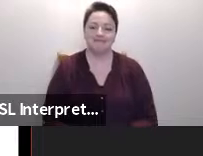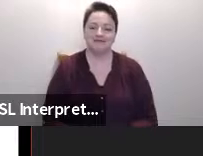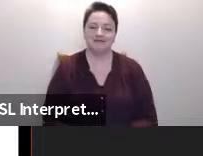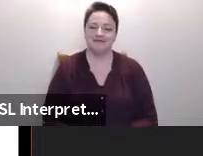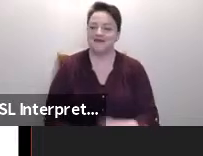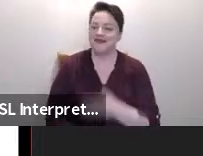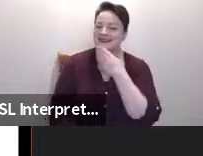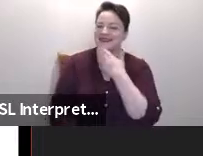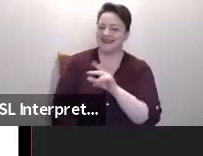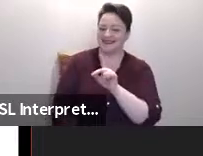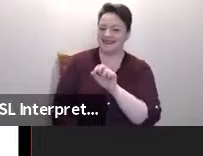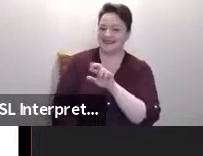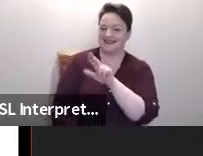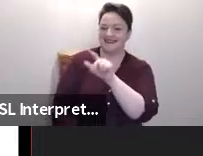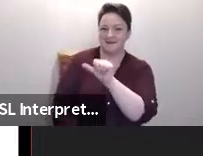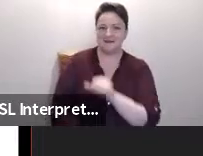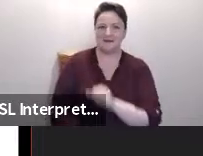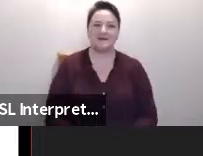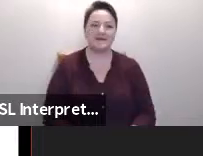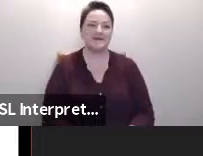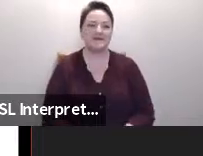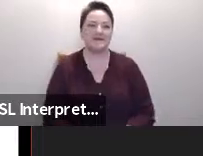Thank you so much, Carla.